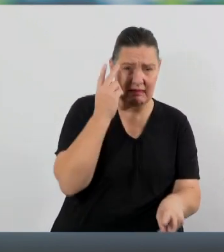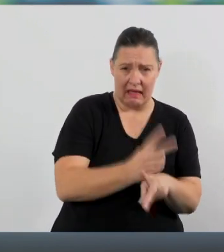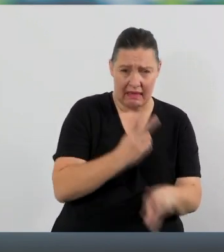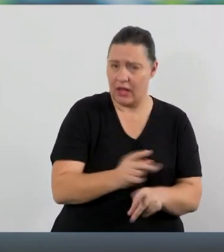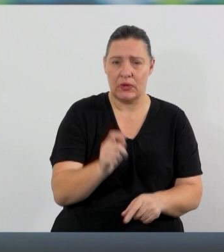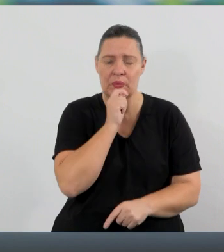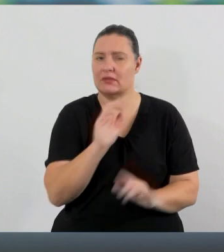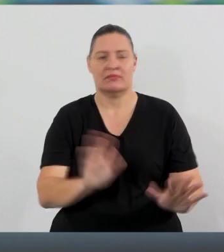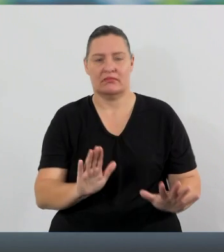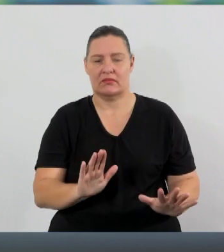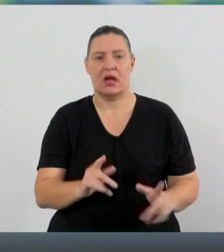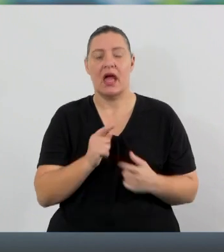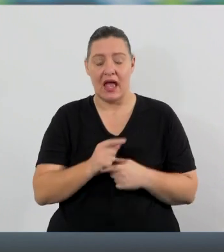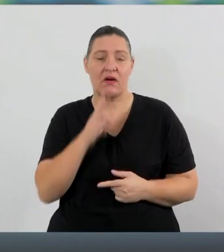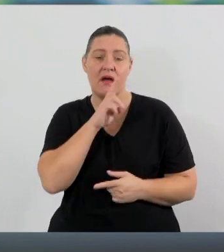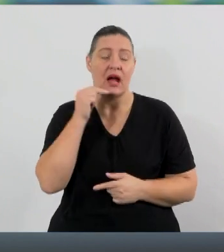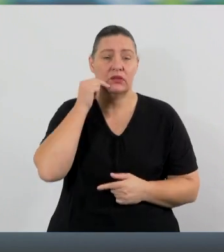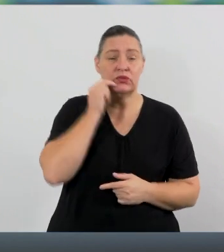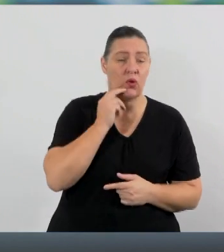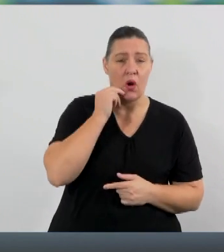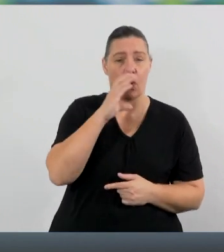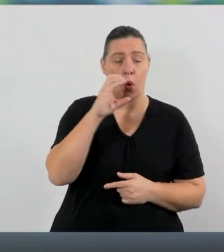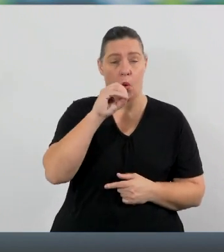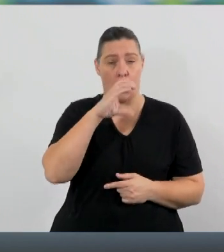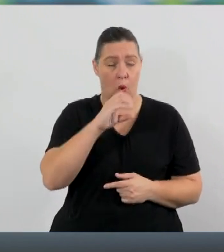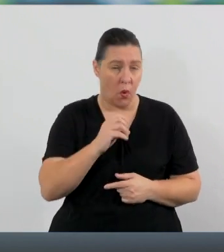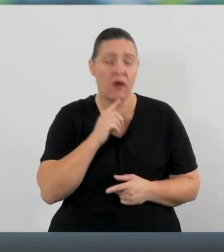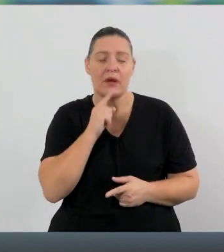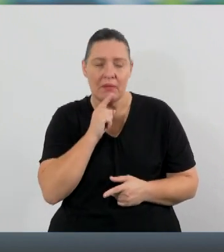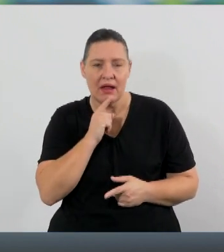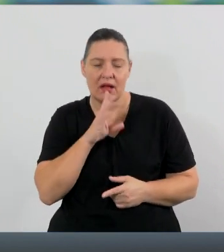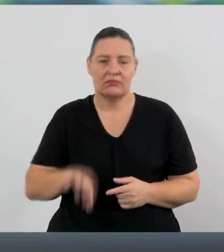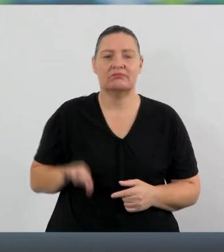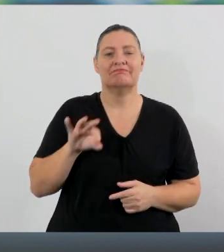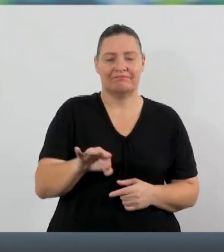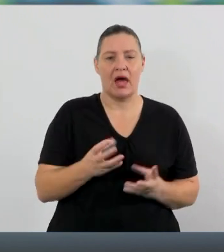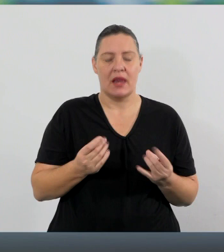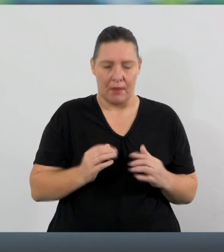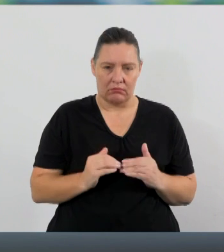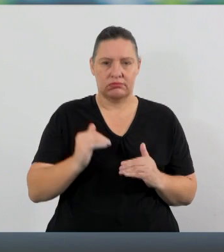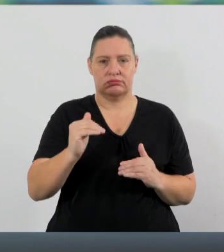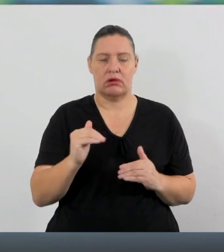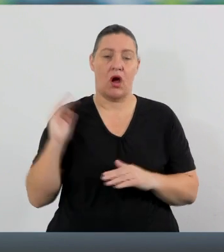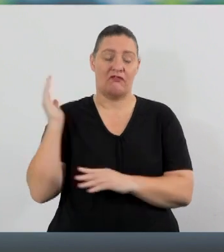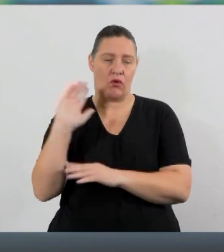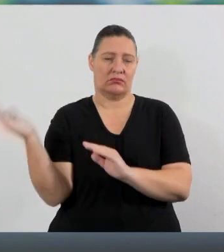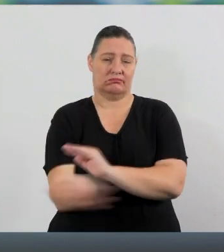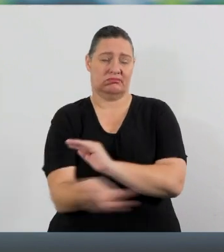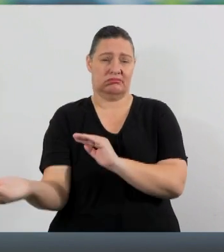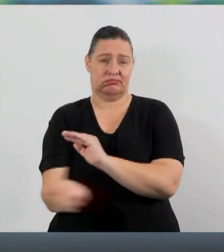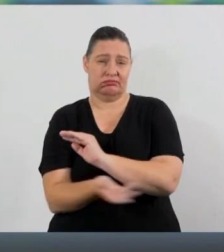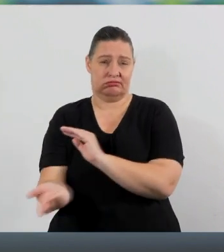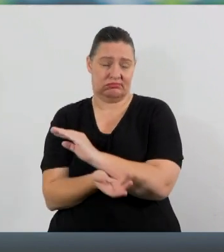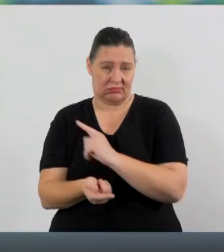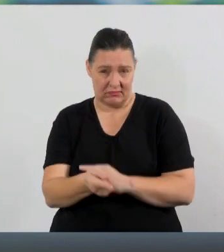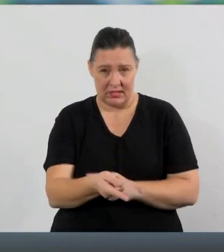again? So the more you eat chocolate, just remember that you are also contributing to the increasing number of deforestation in